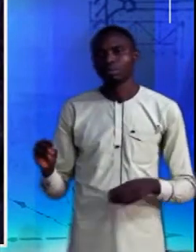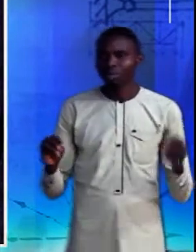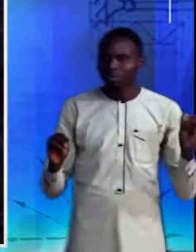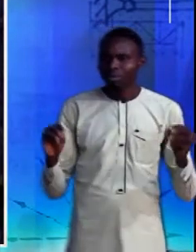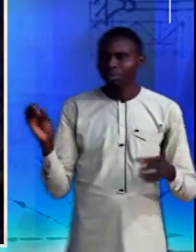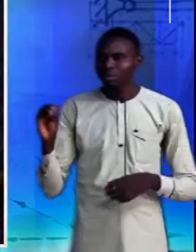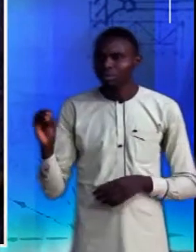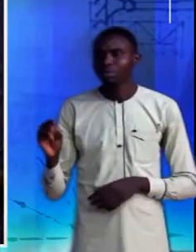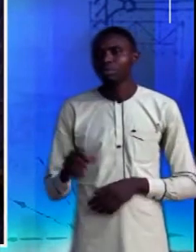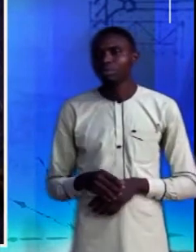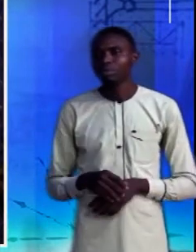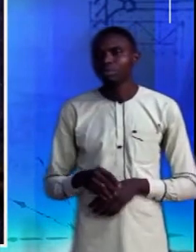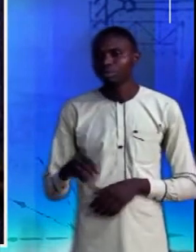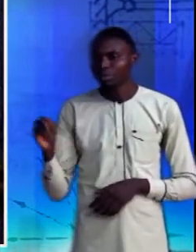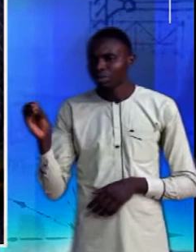spend